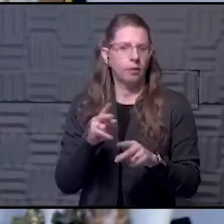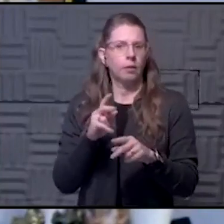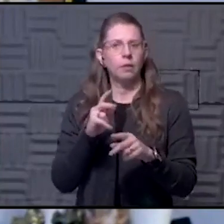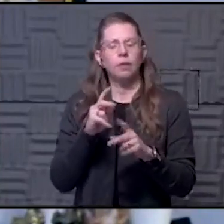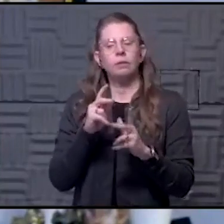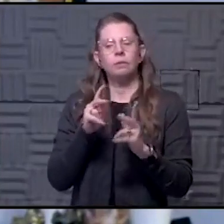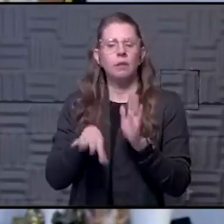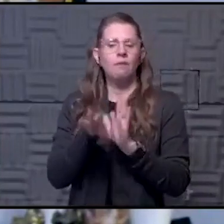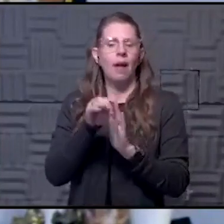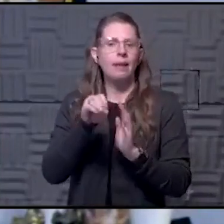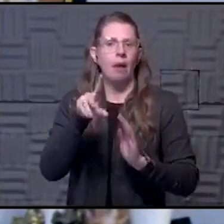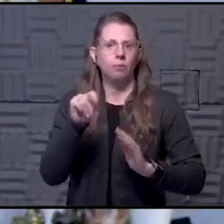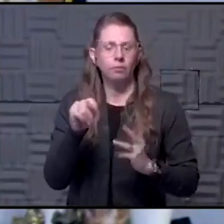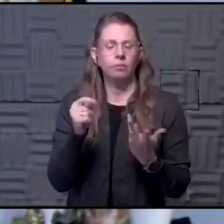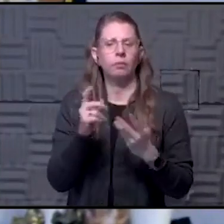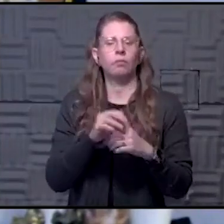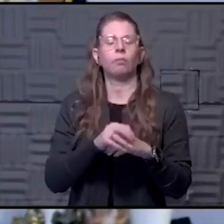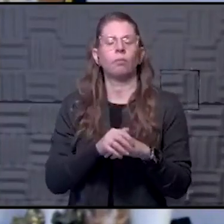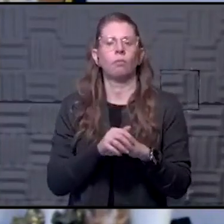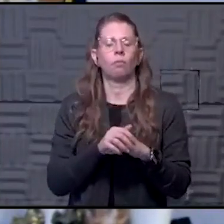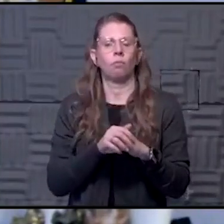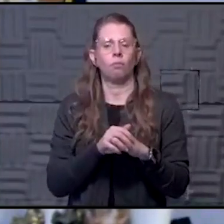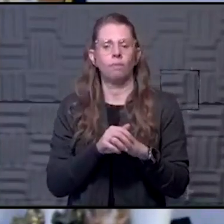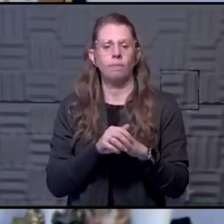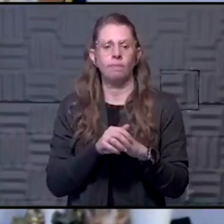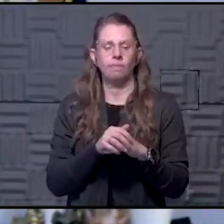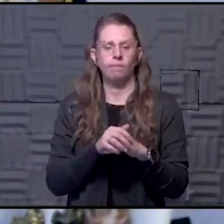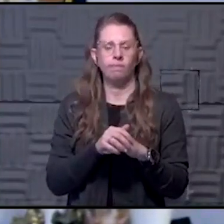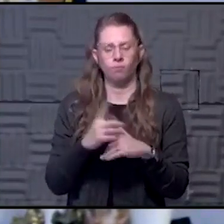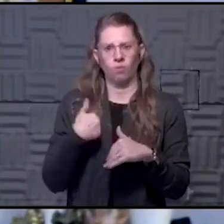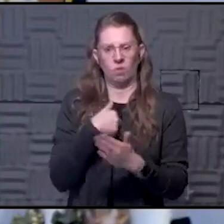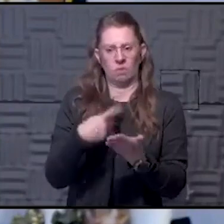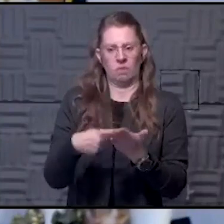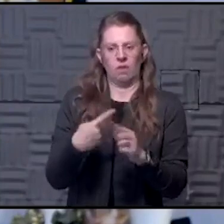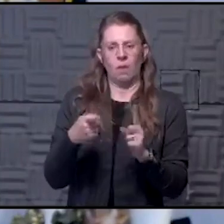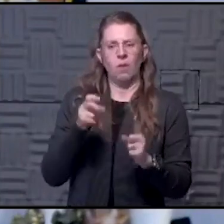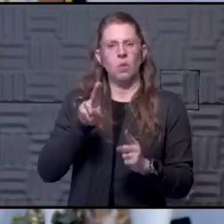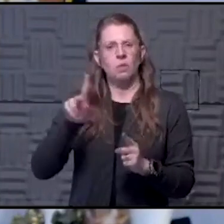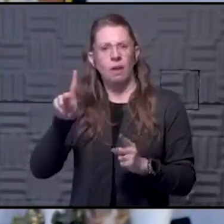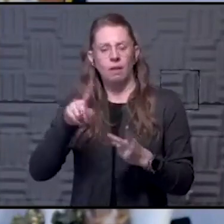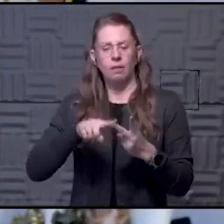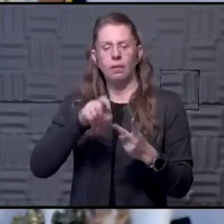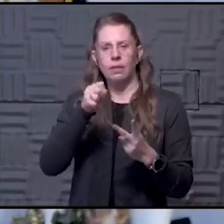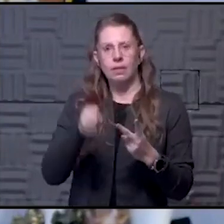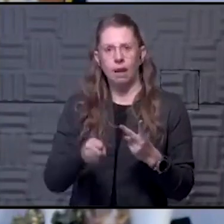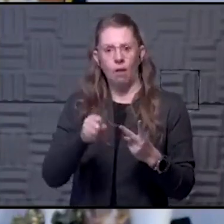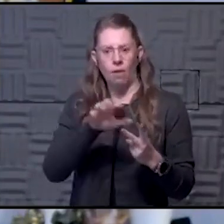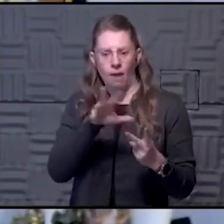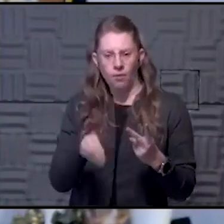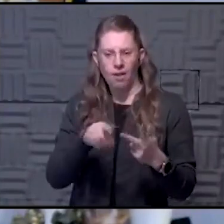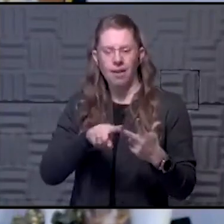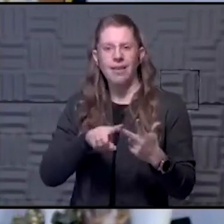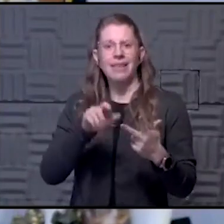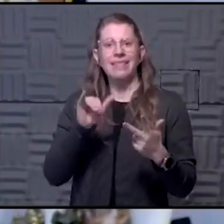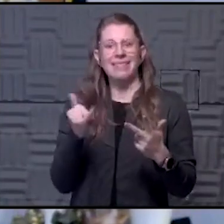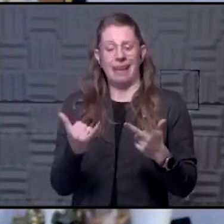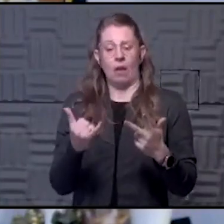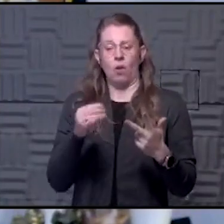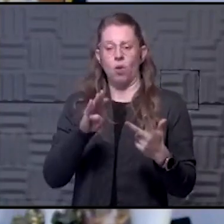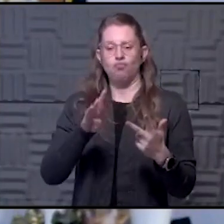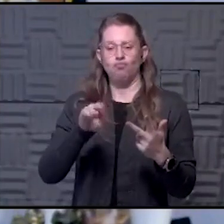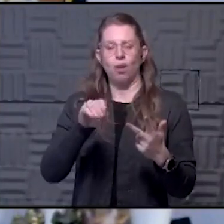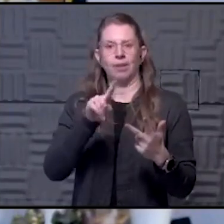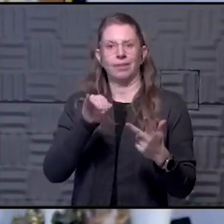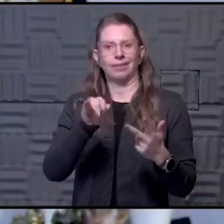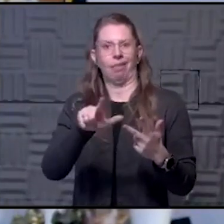out the ones that we've talked about from the United Kingdom, South Africa, and now Brazil have not been